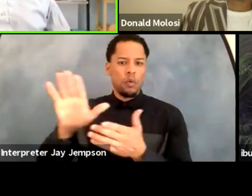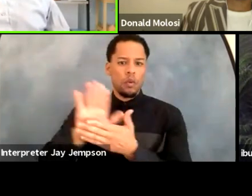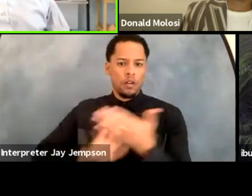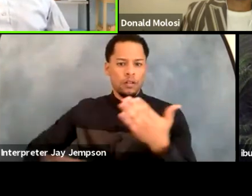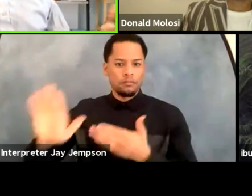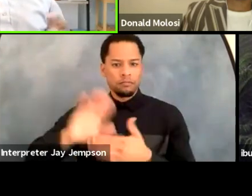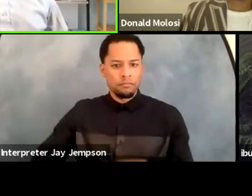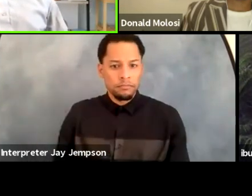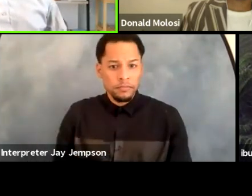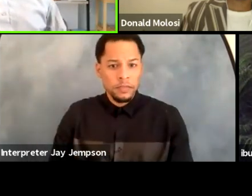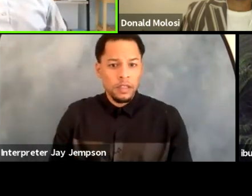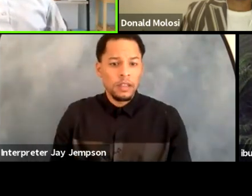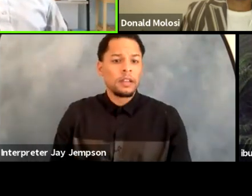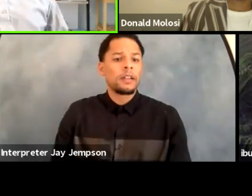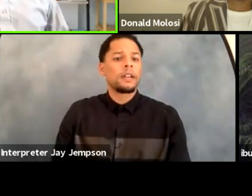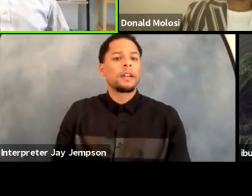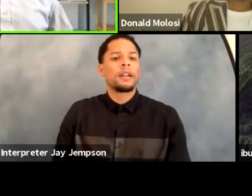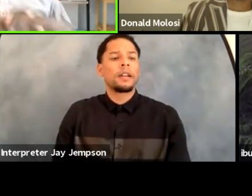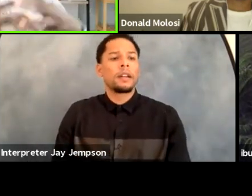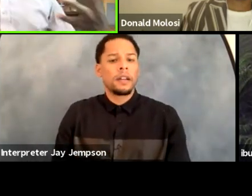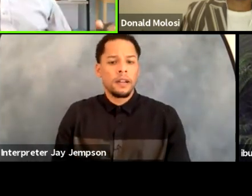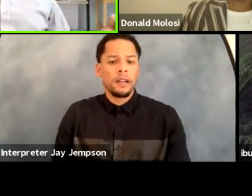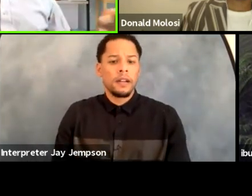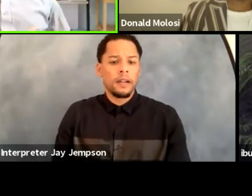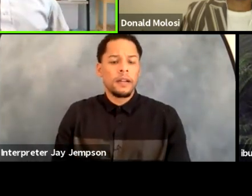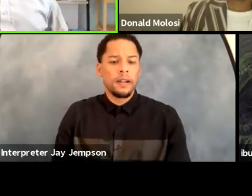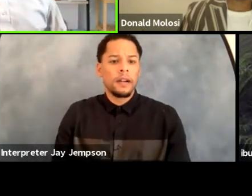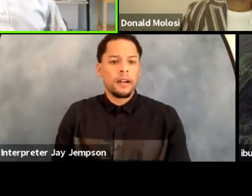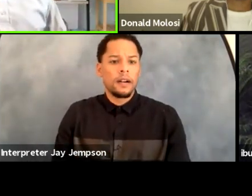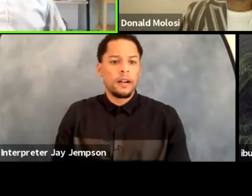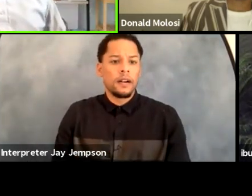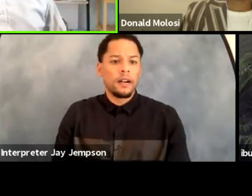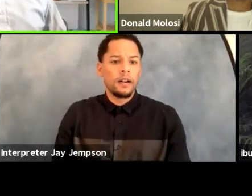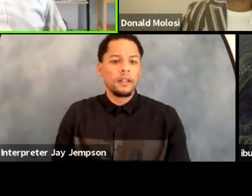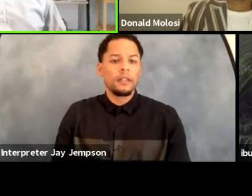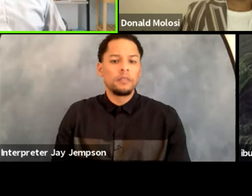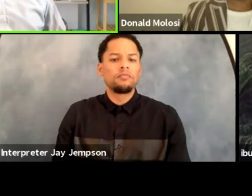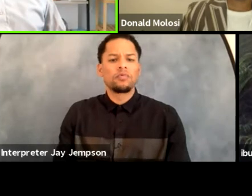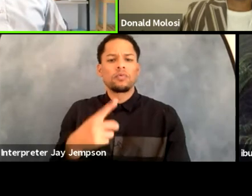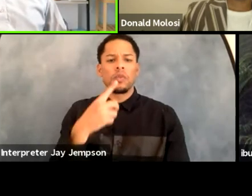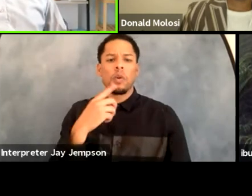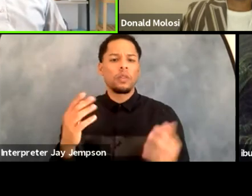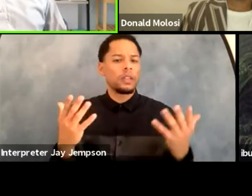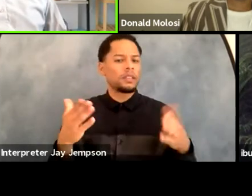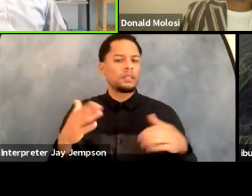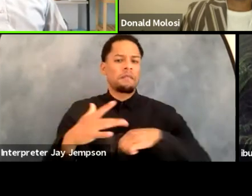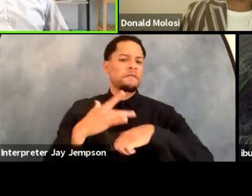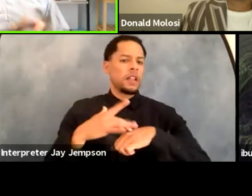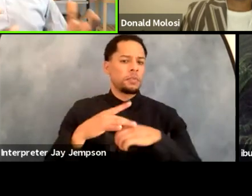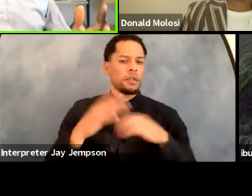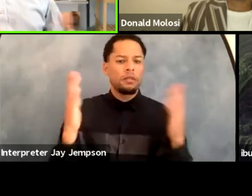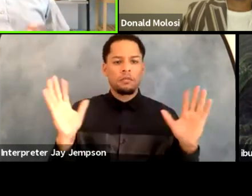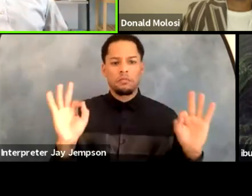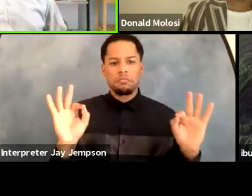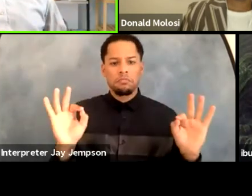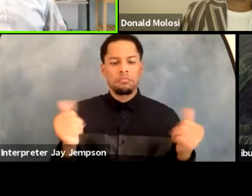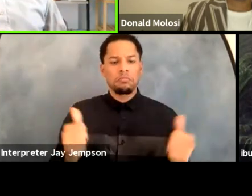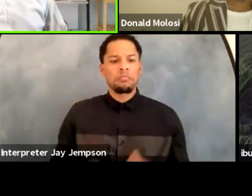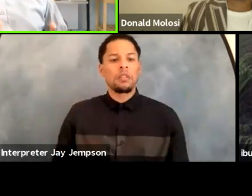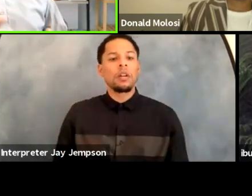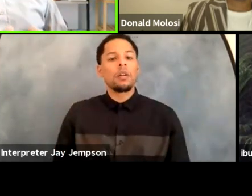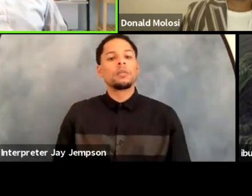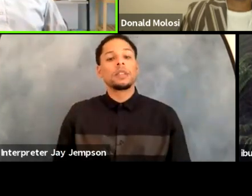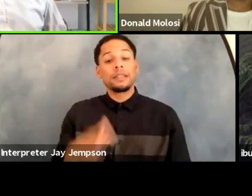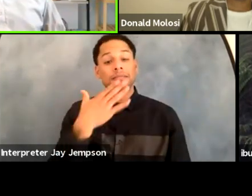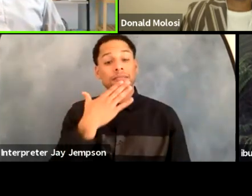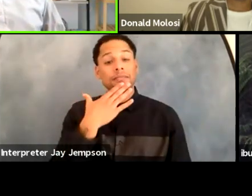common license, I believe. So you can refer to them and all of that. I also want to thank, you know, HowlRound